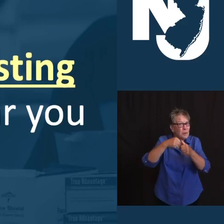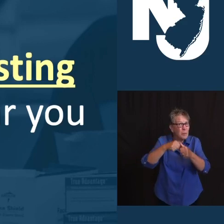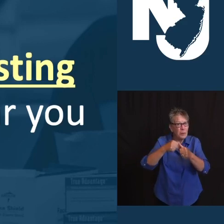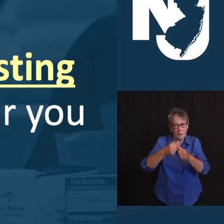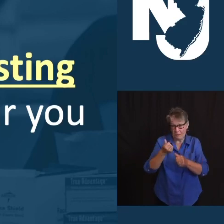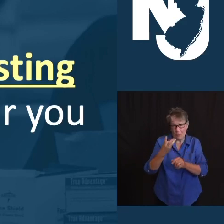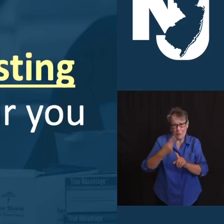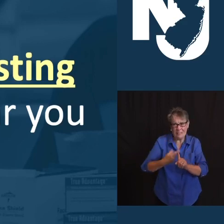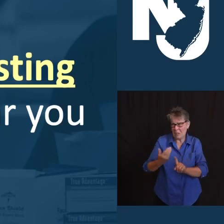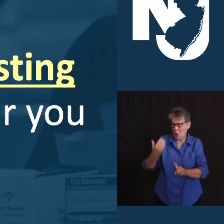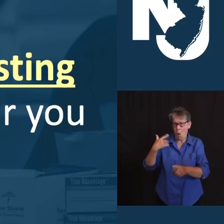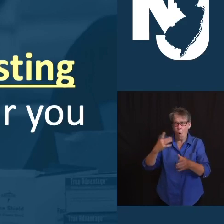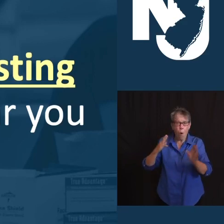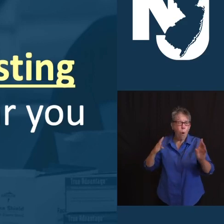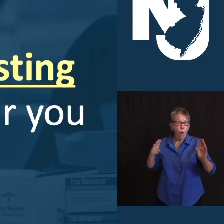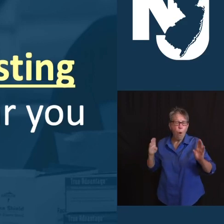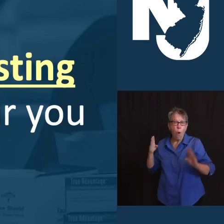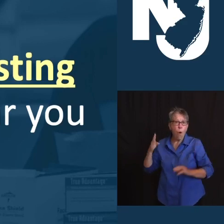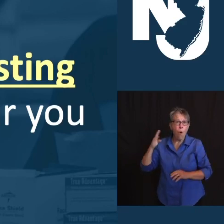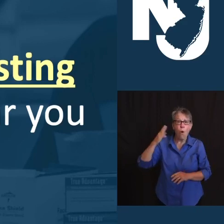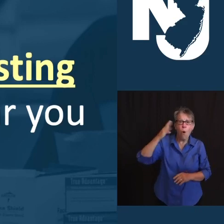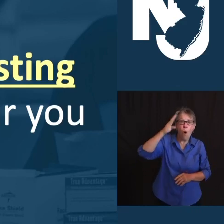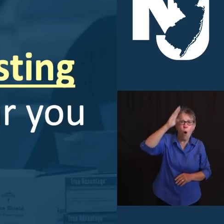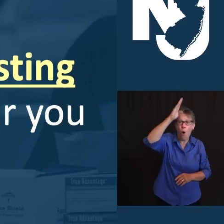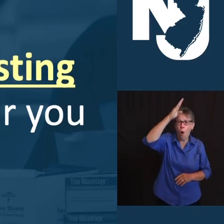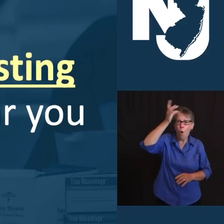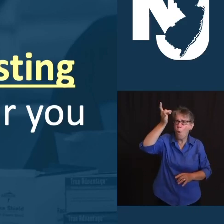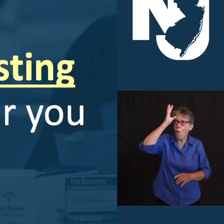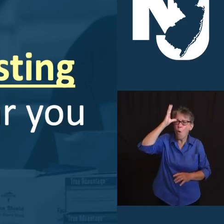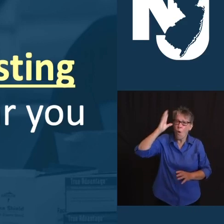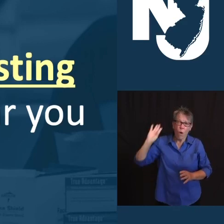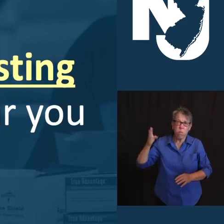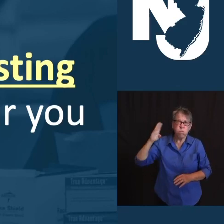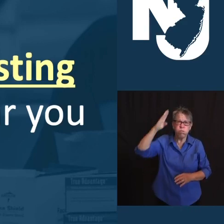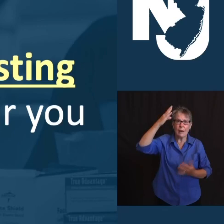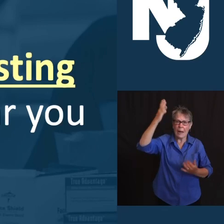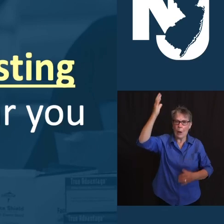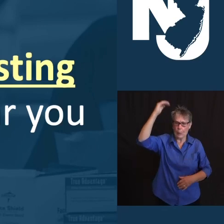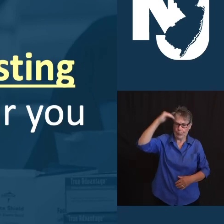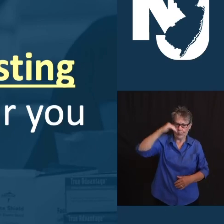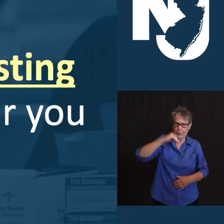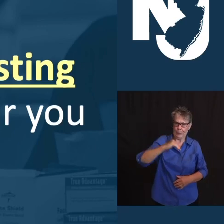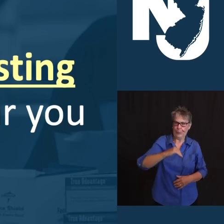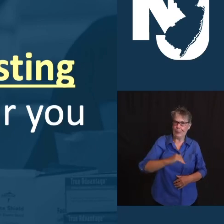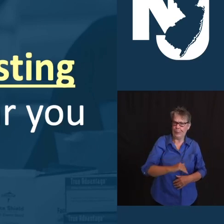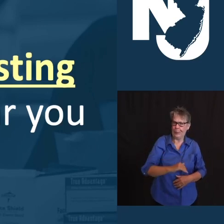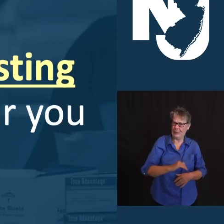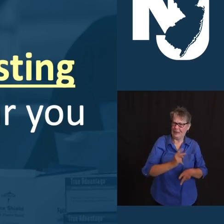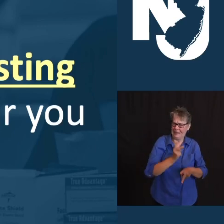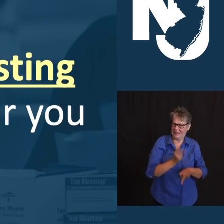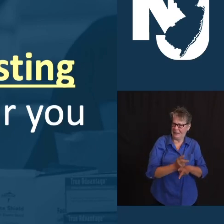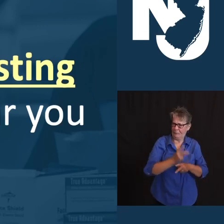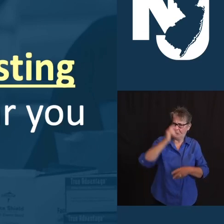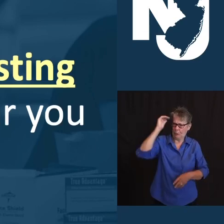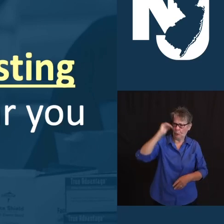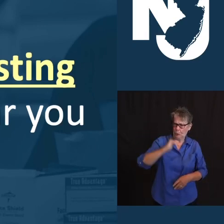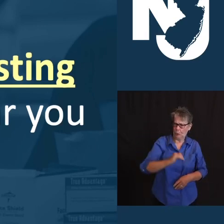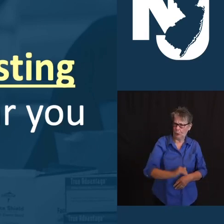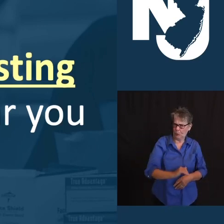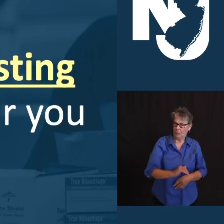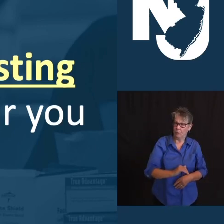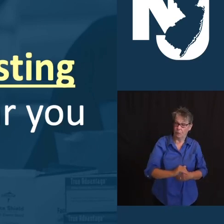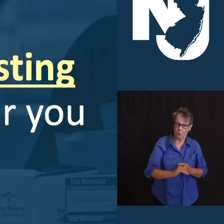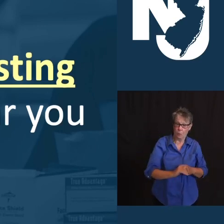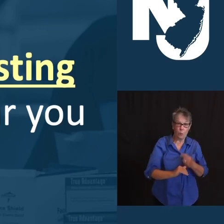by new coronavirus cases. This is just one reason why we are requiring everyone to wear face masks at all times